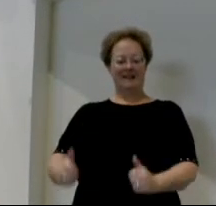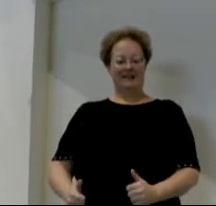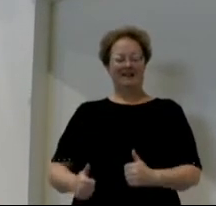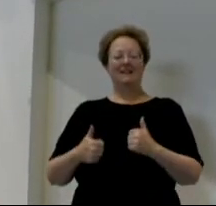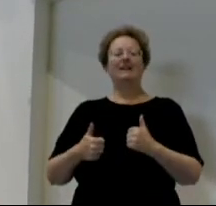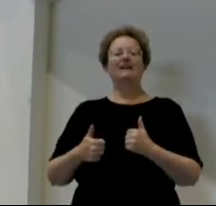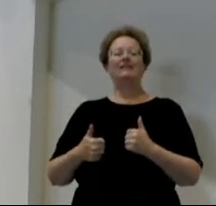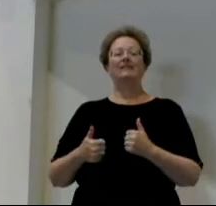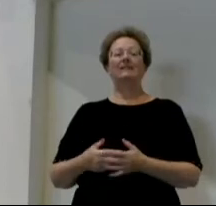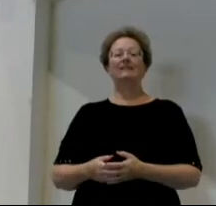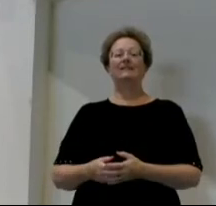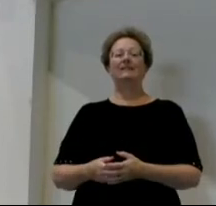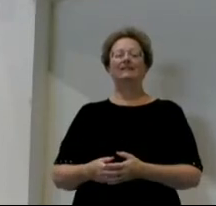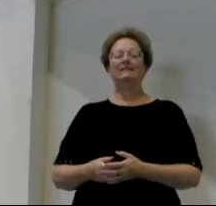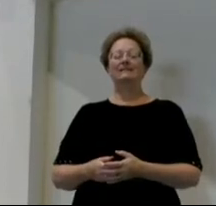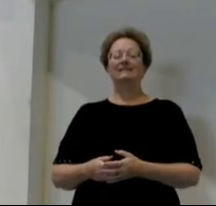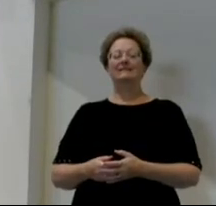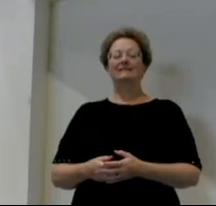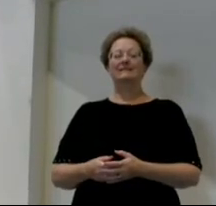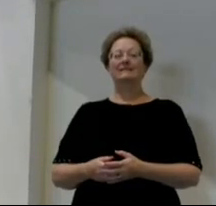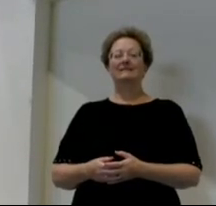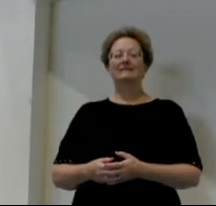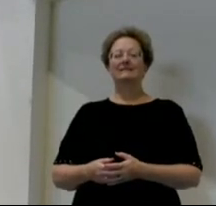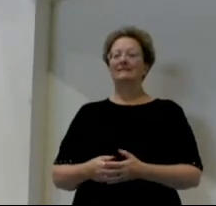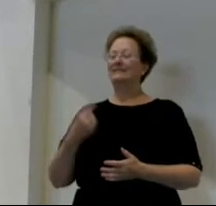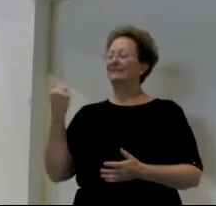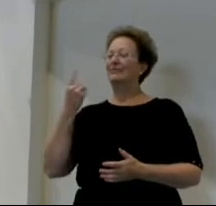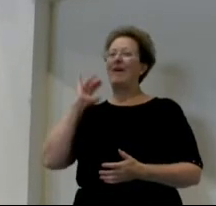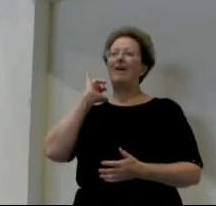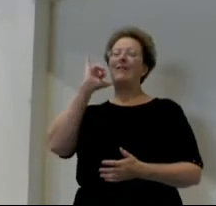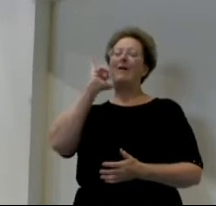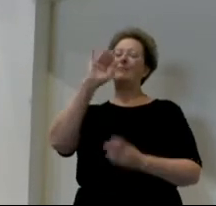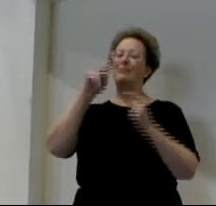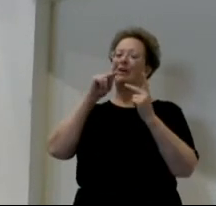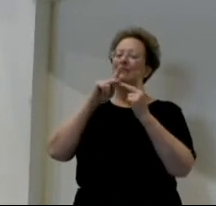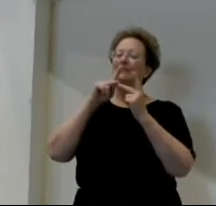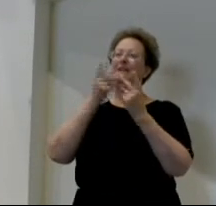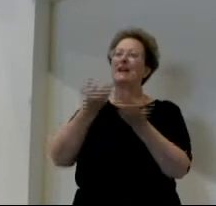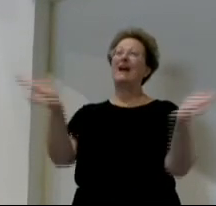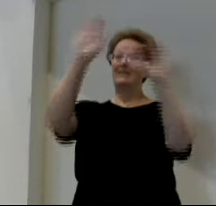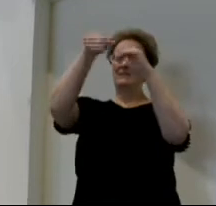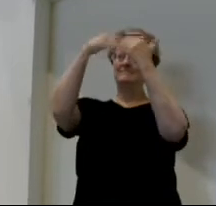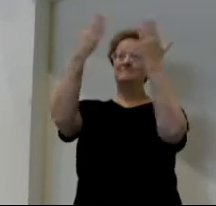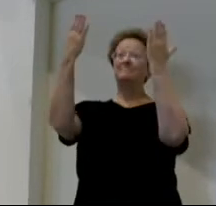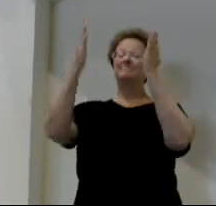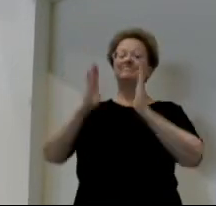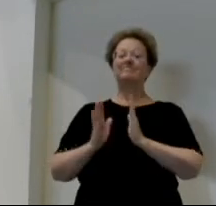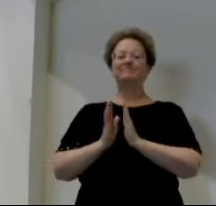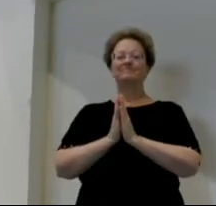live exactly as life was meant to be. Let's pray.